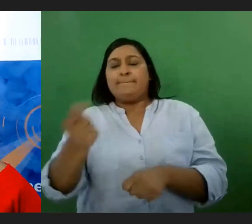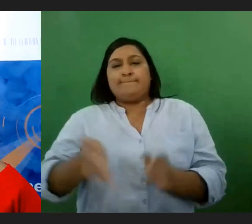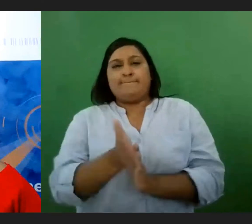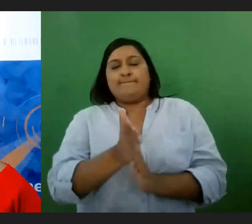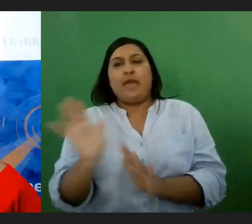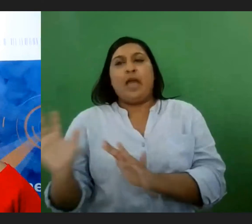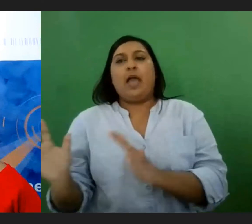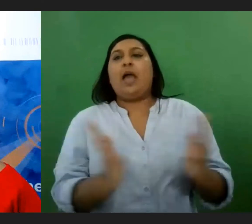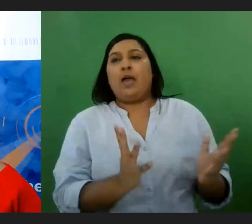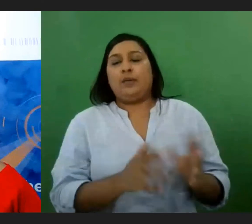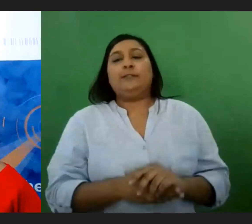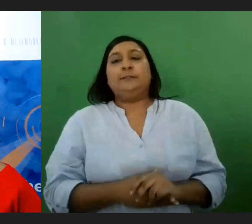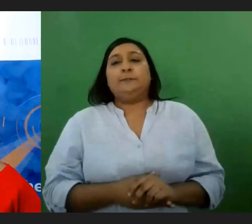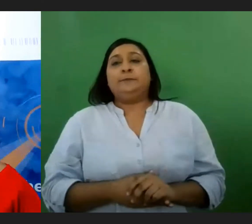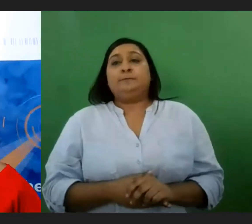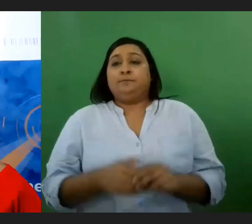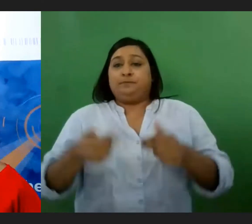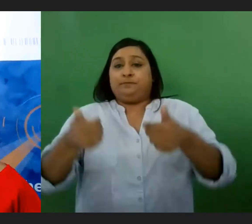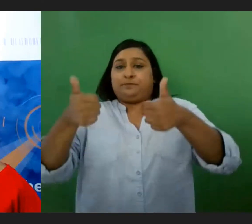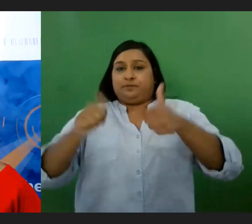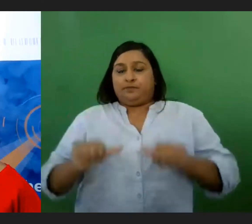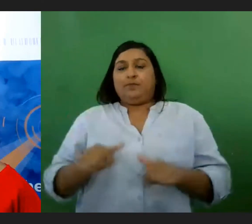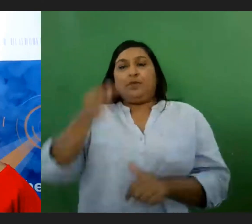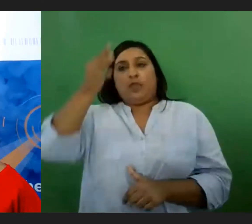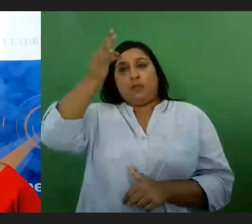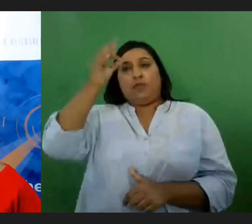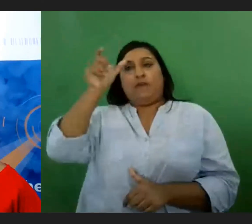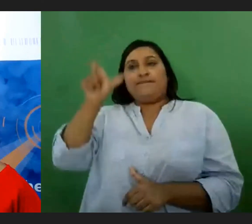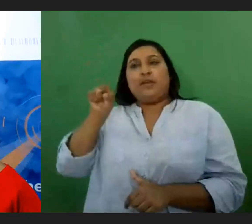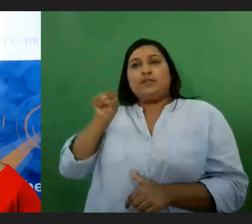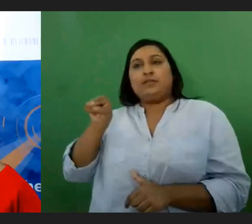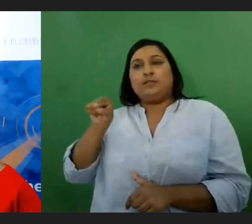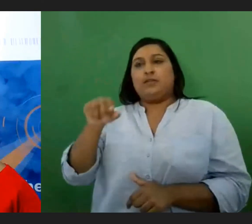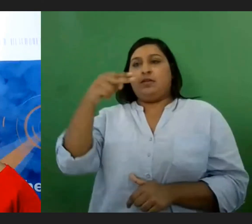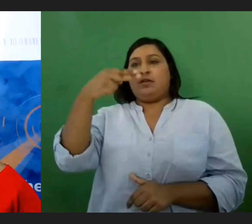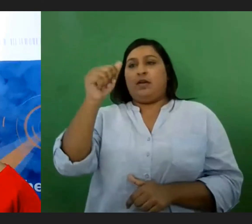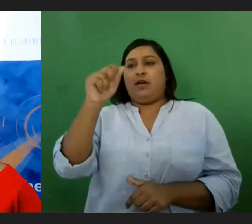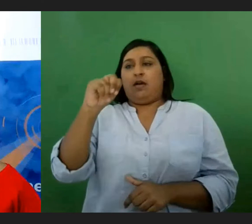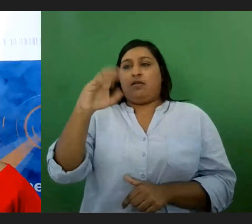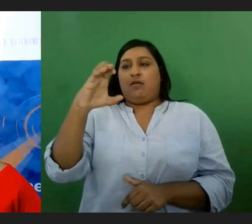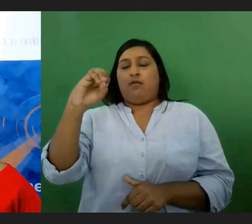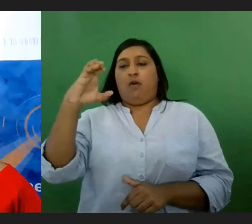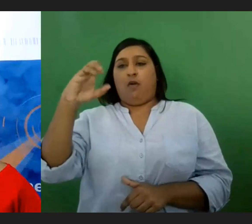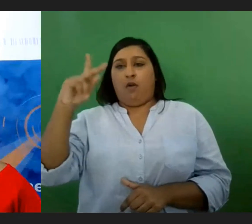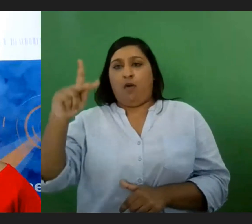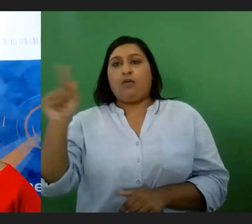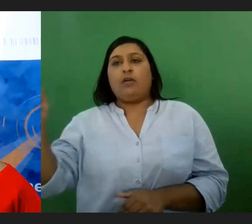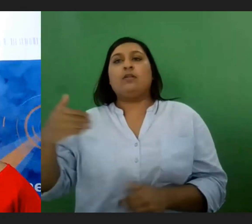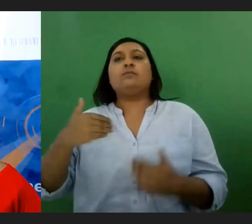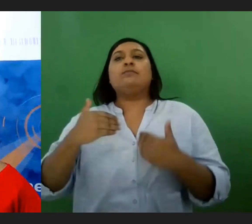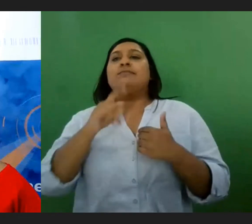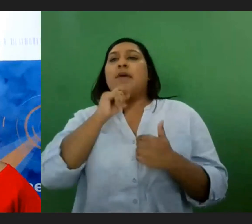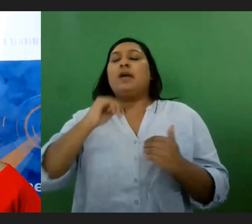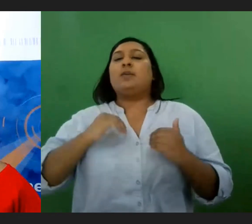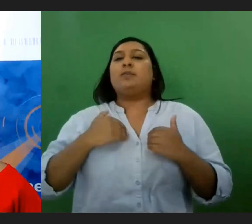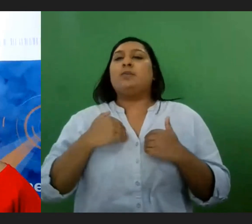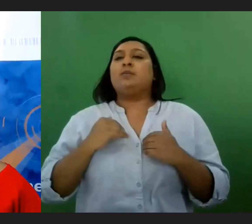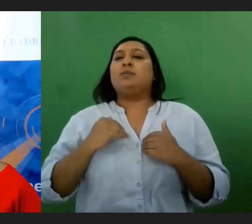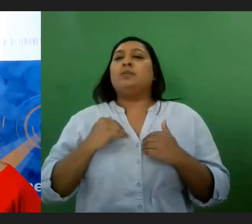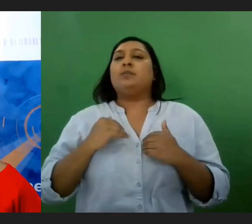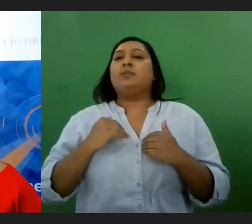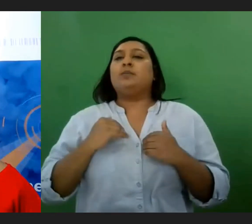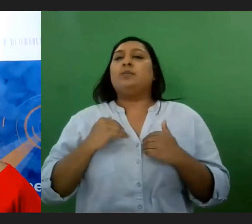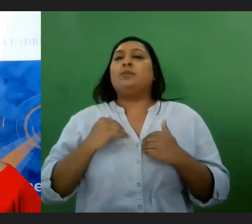a presentation from Professor Johannes Hancock from the Gender and Health Research Unit at the South African Medical